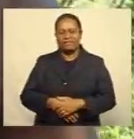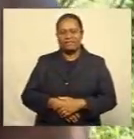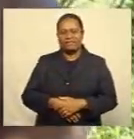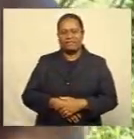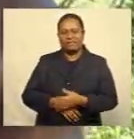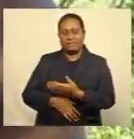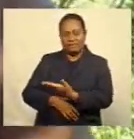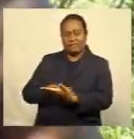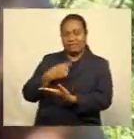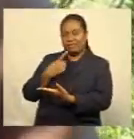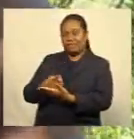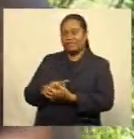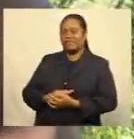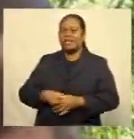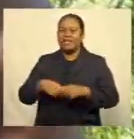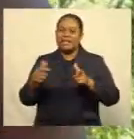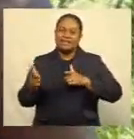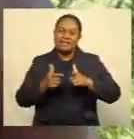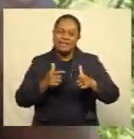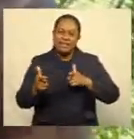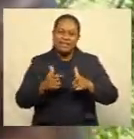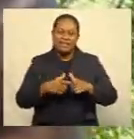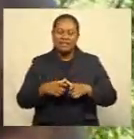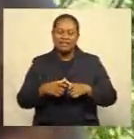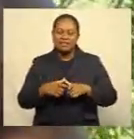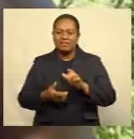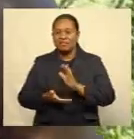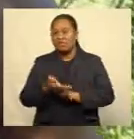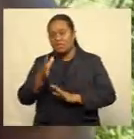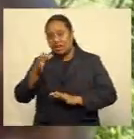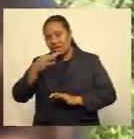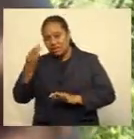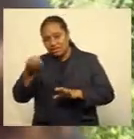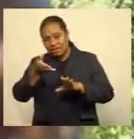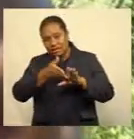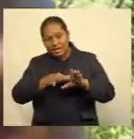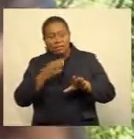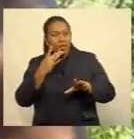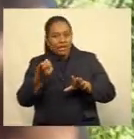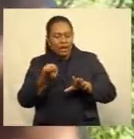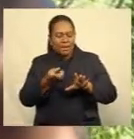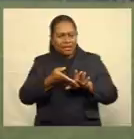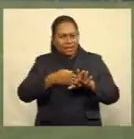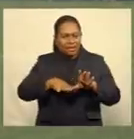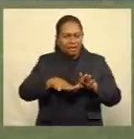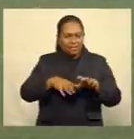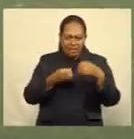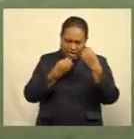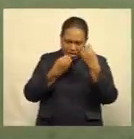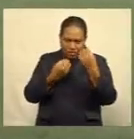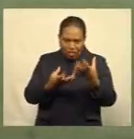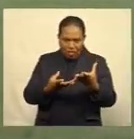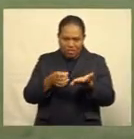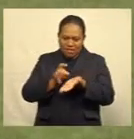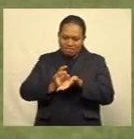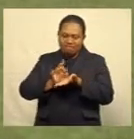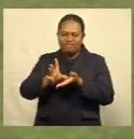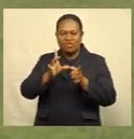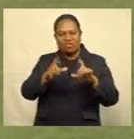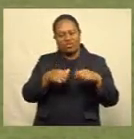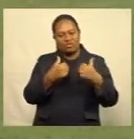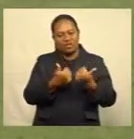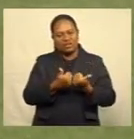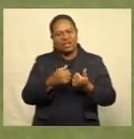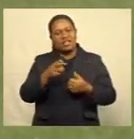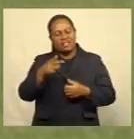It was after the Sevens tournament in Lawanga that I returned to Sevens camp, which when I was notified about my dismissal. I guess that is also where I knew my